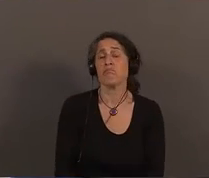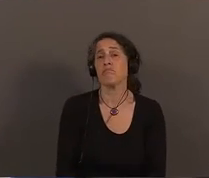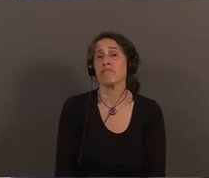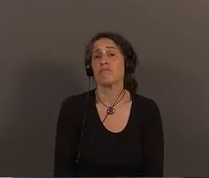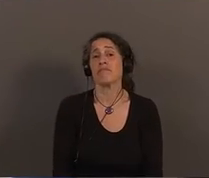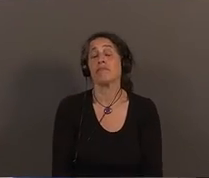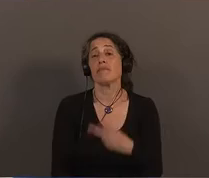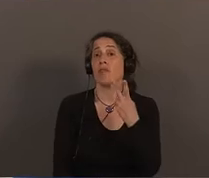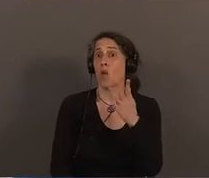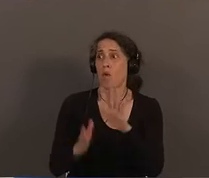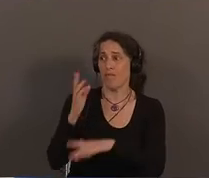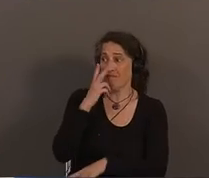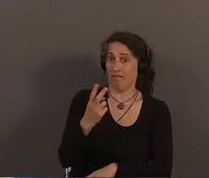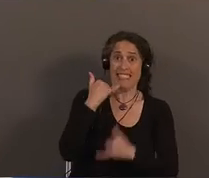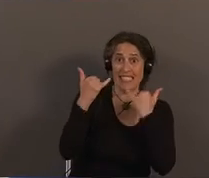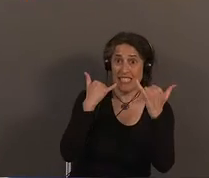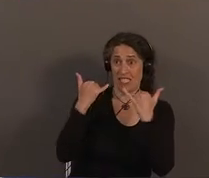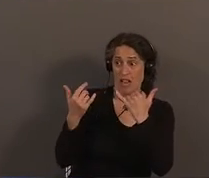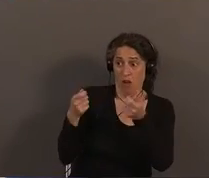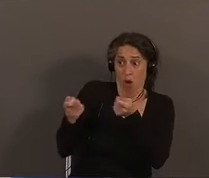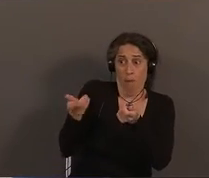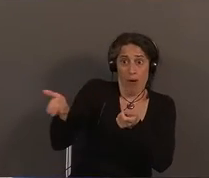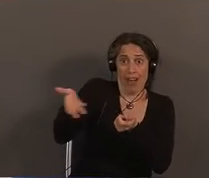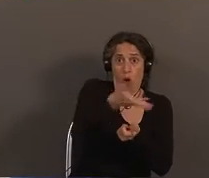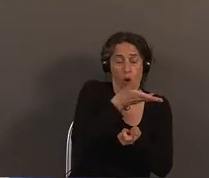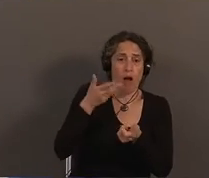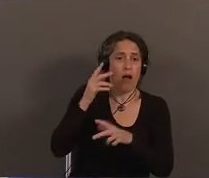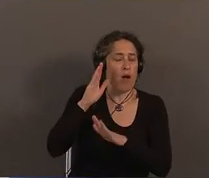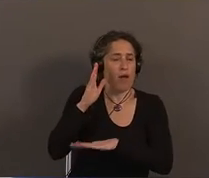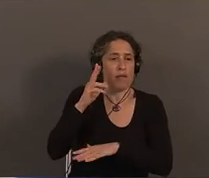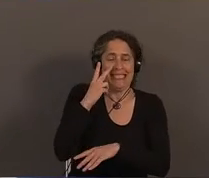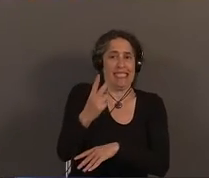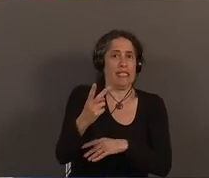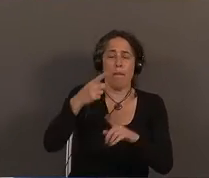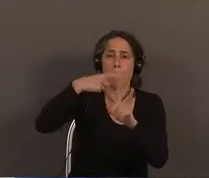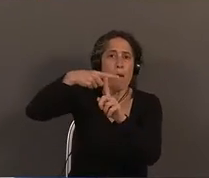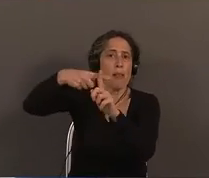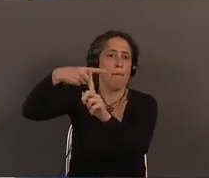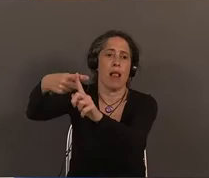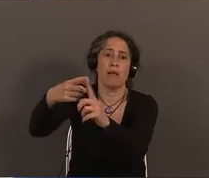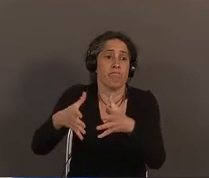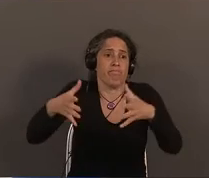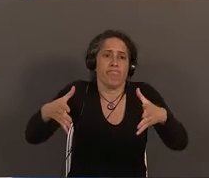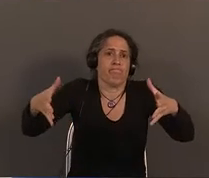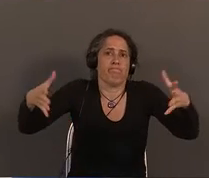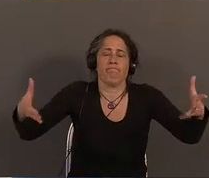they have seen. Because it's also a tremendous opportunity, I mean, for pushing for new services, new things. But then it's up